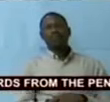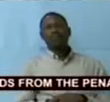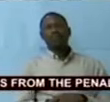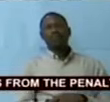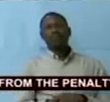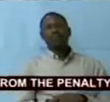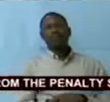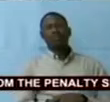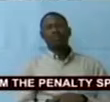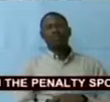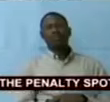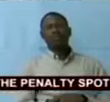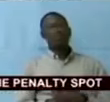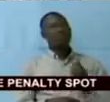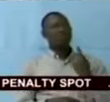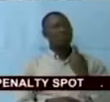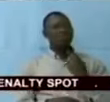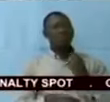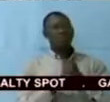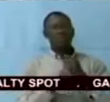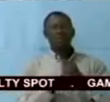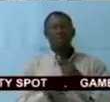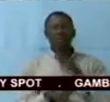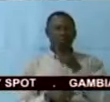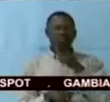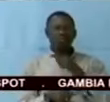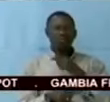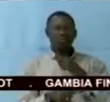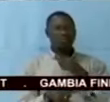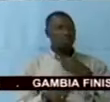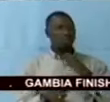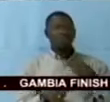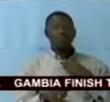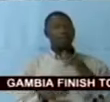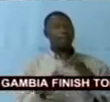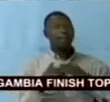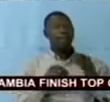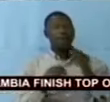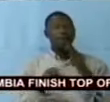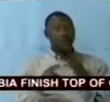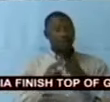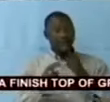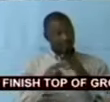just making you more cautious.